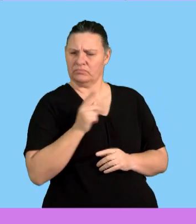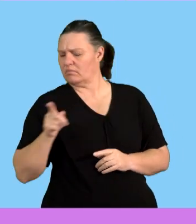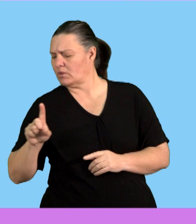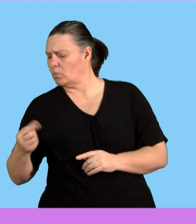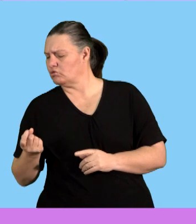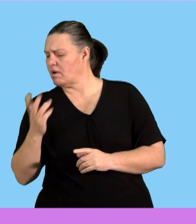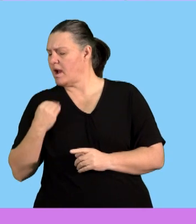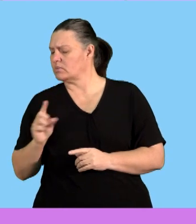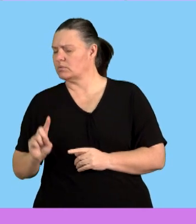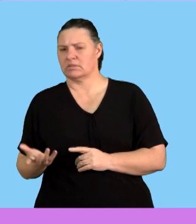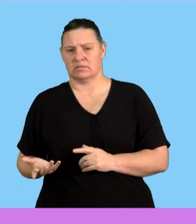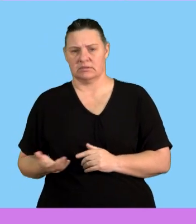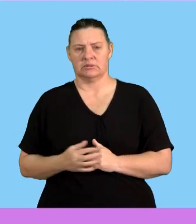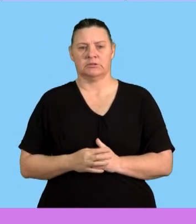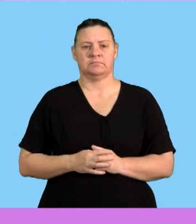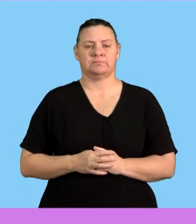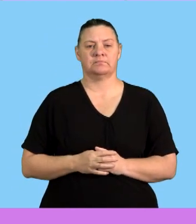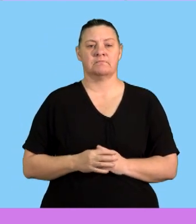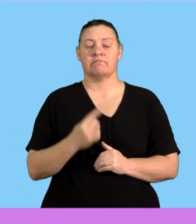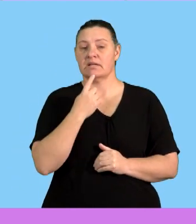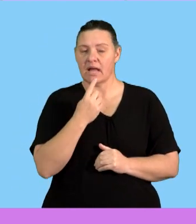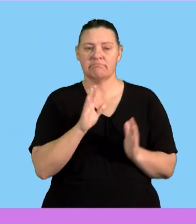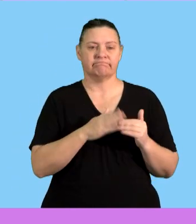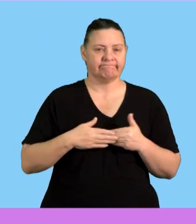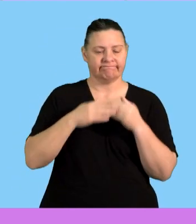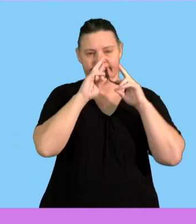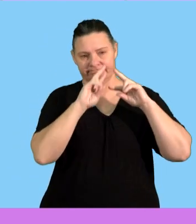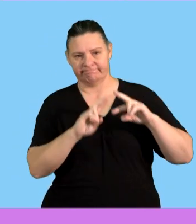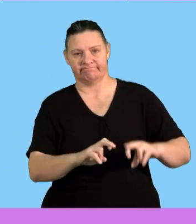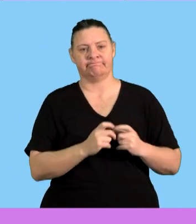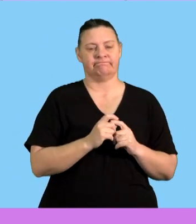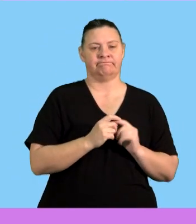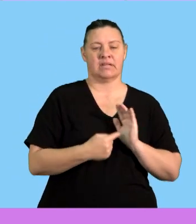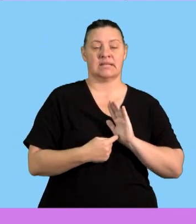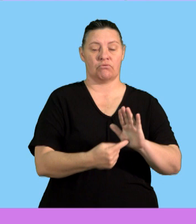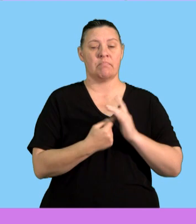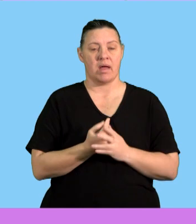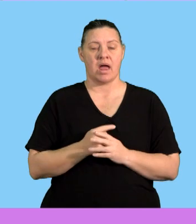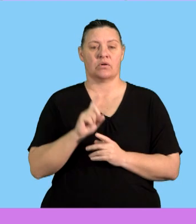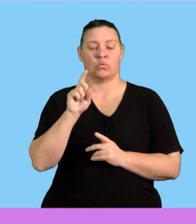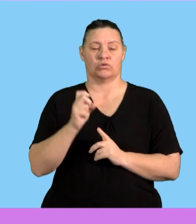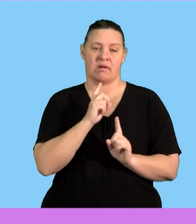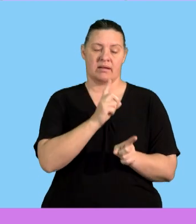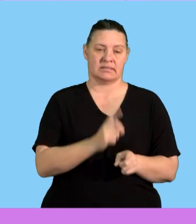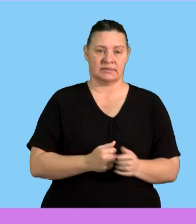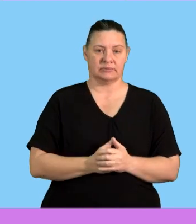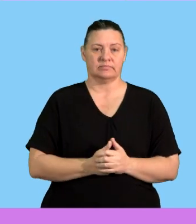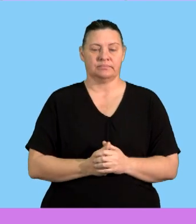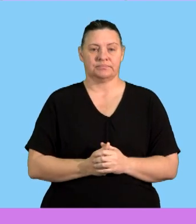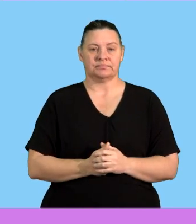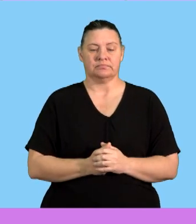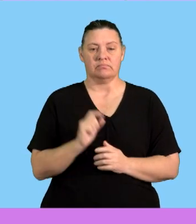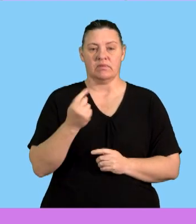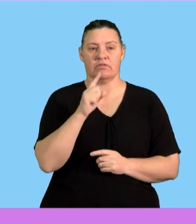what your question is all about. Okay, so it says, carefully study the diagram and answer the questions that